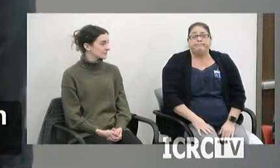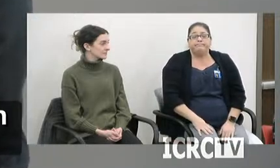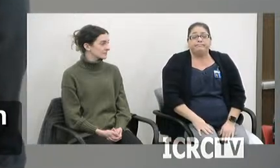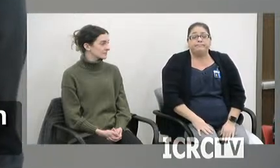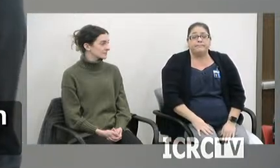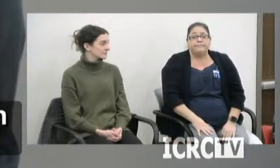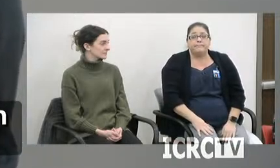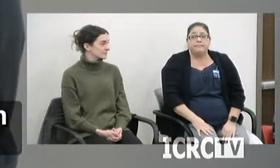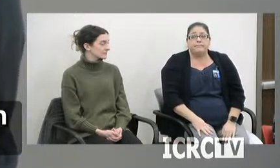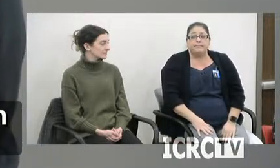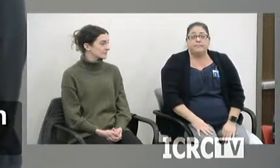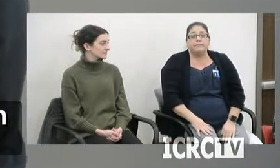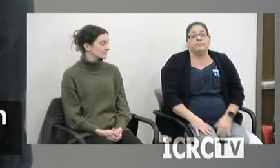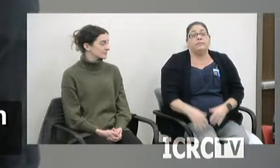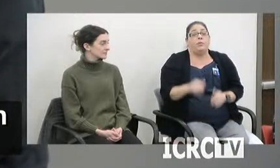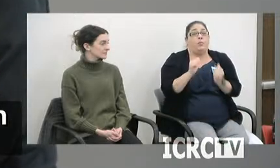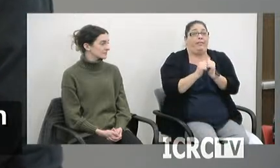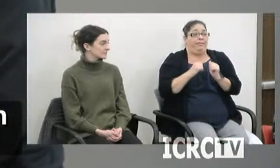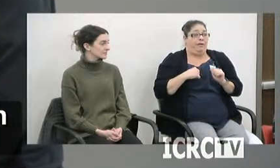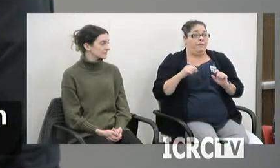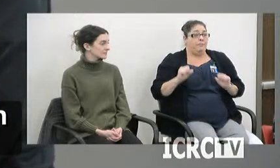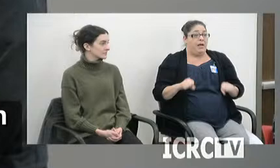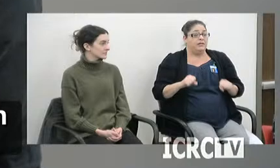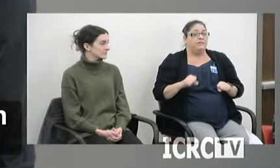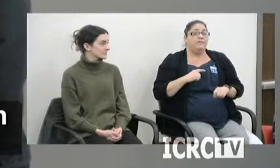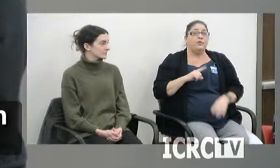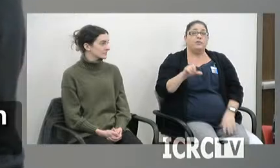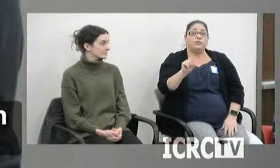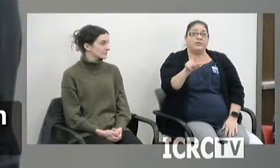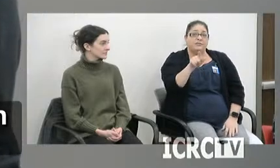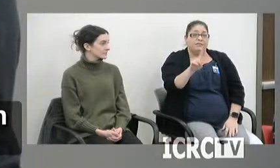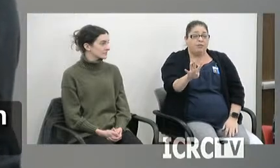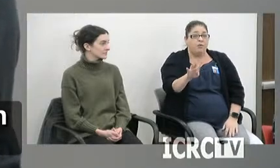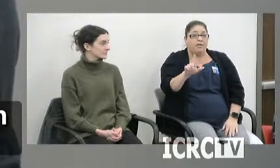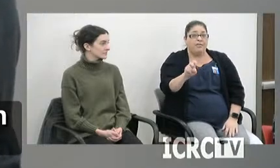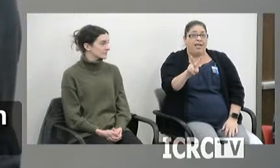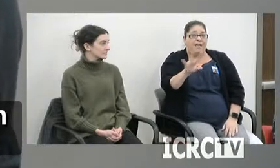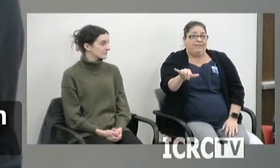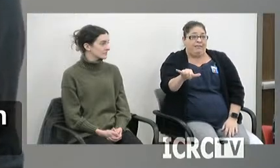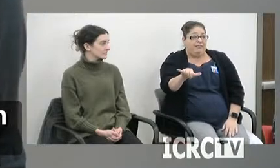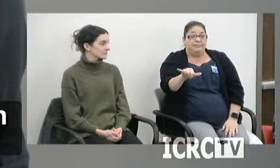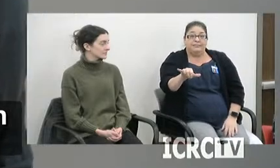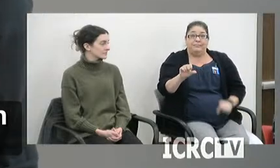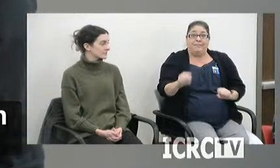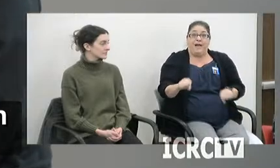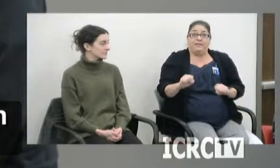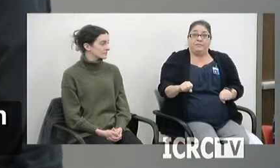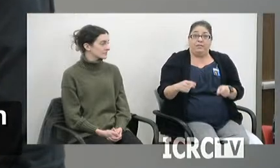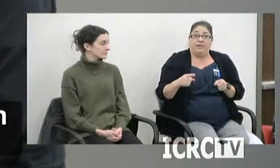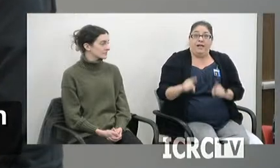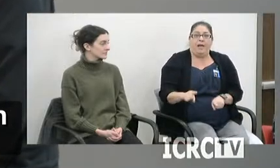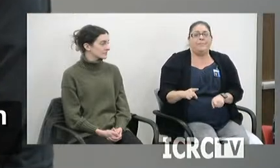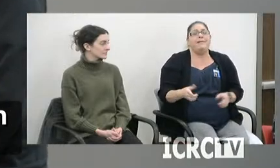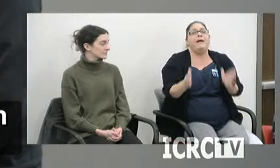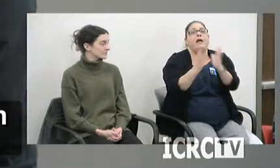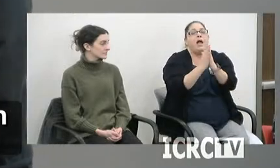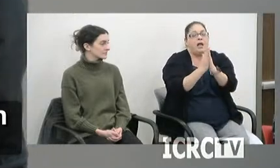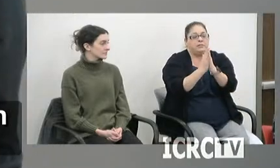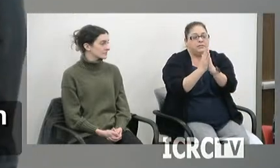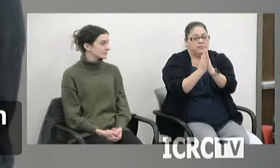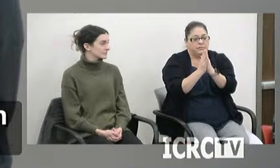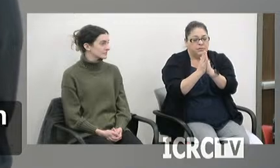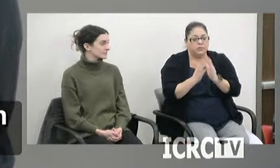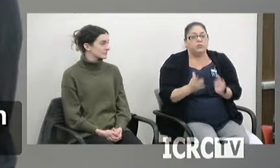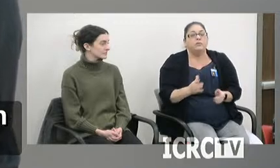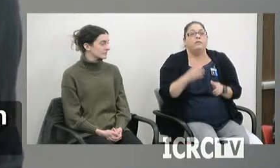So, with the possibility of a 2024 levy, I ask you to focus on the next